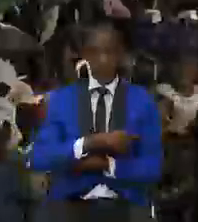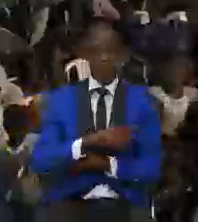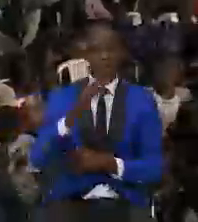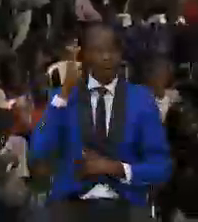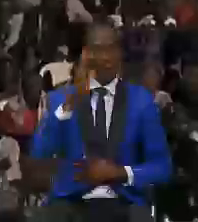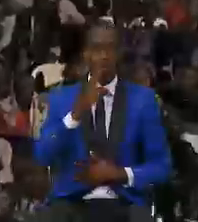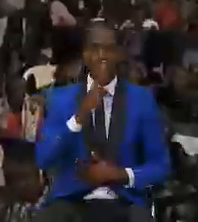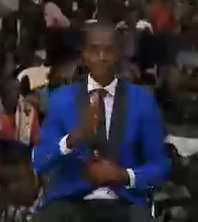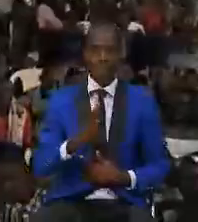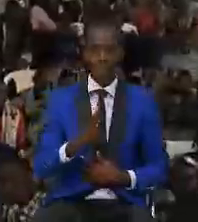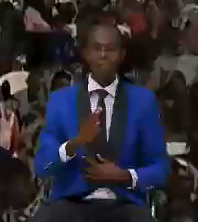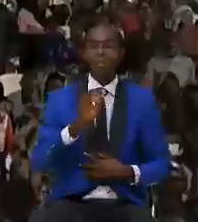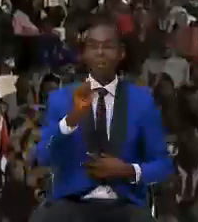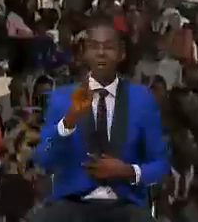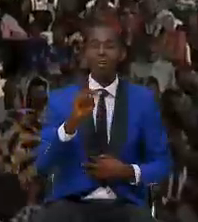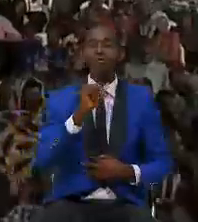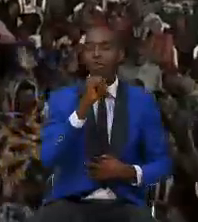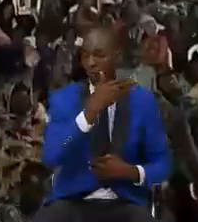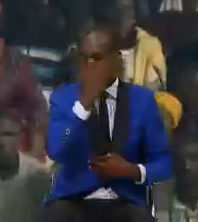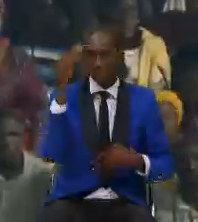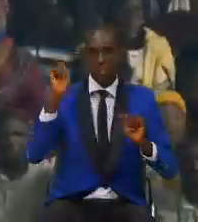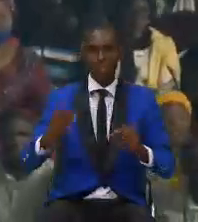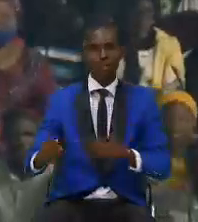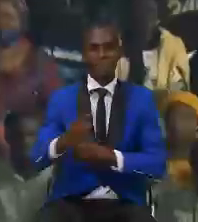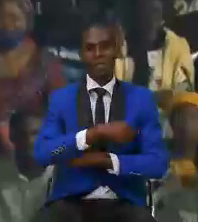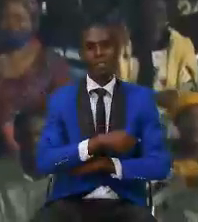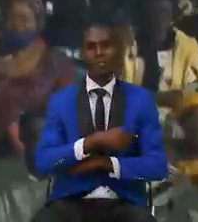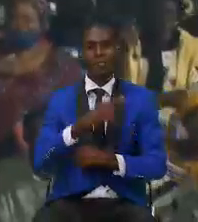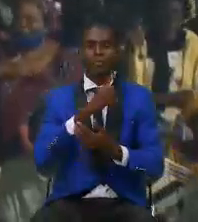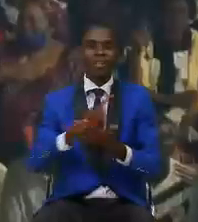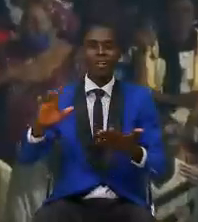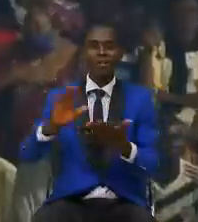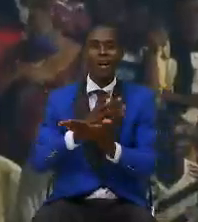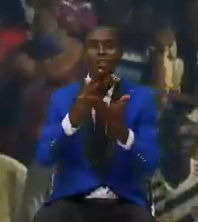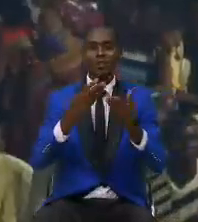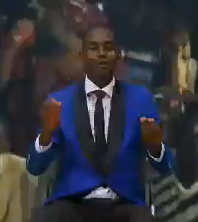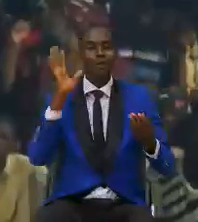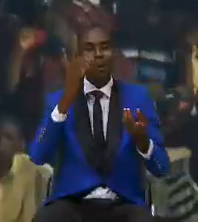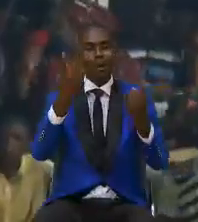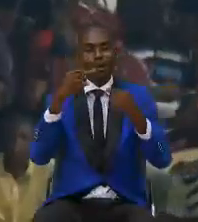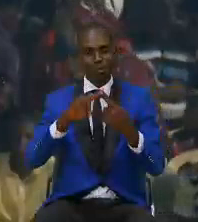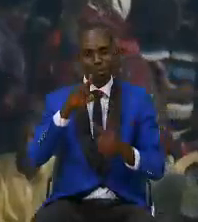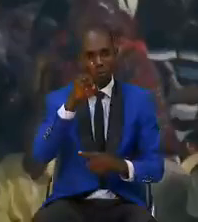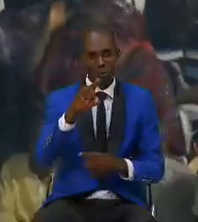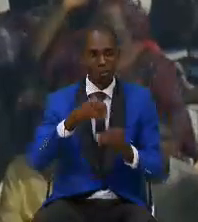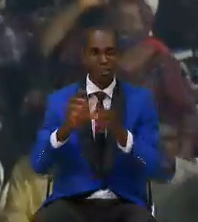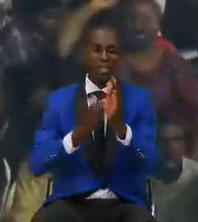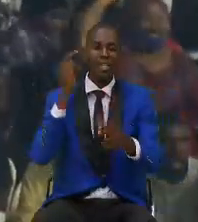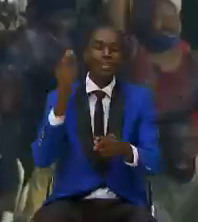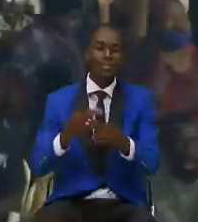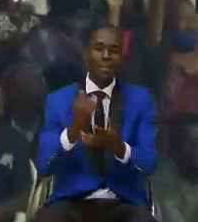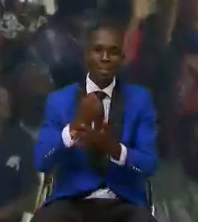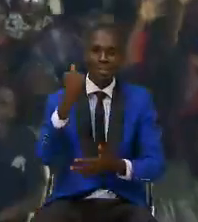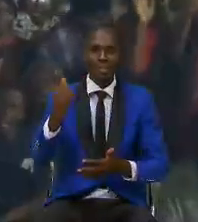be an unforgettable day. Divine solution will come to you in Jesus'